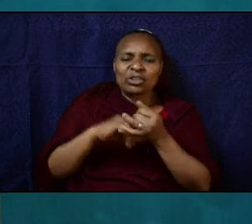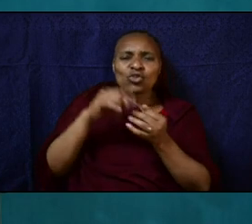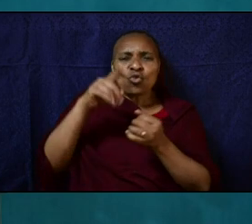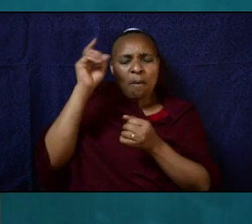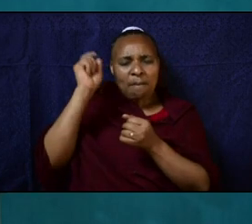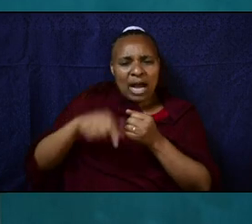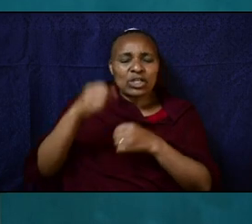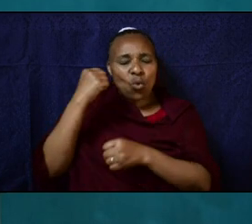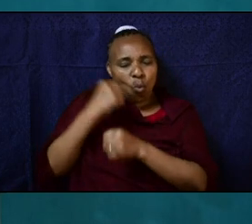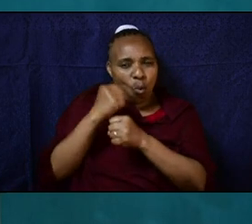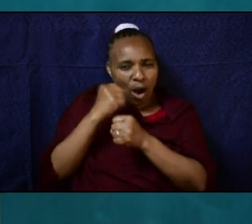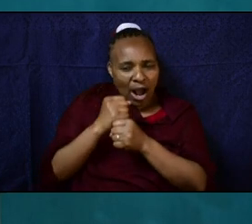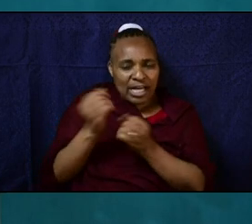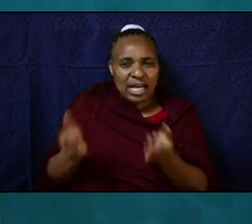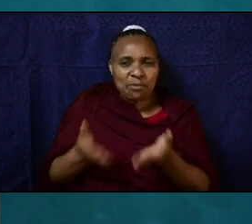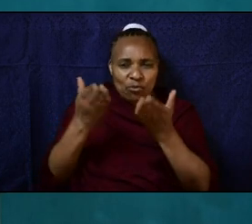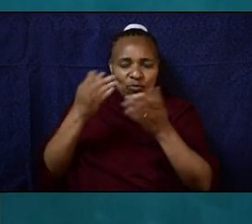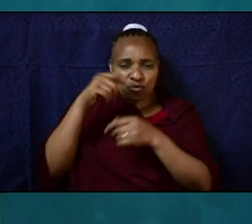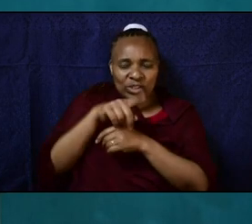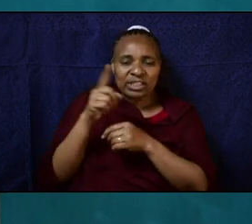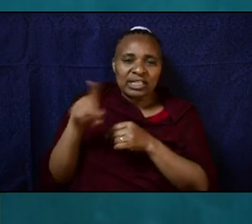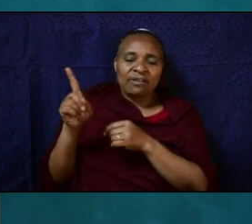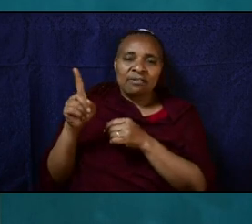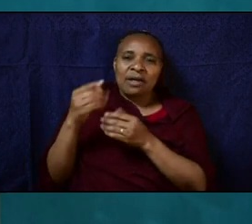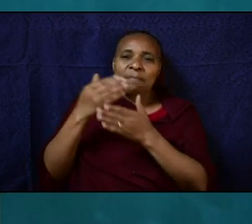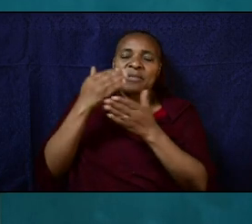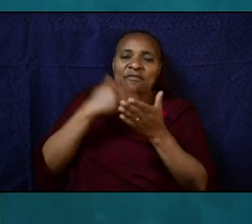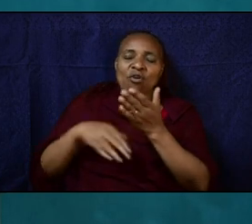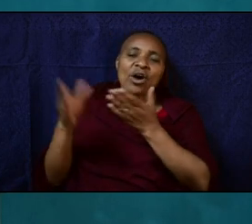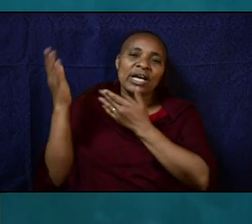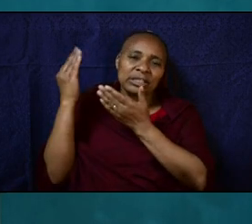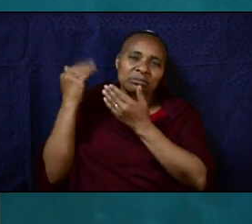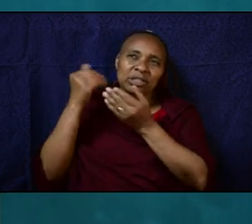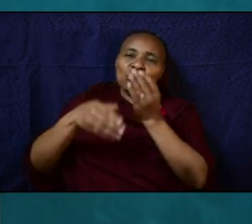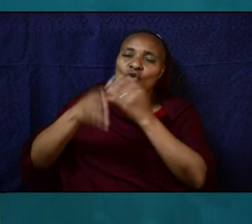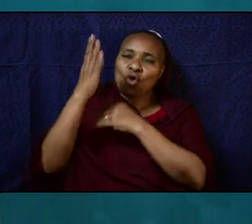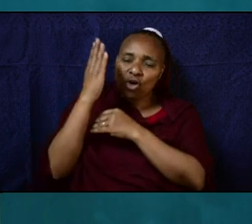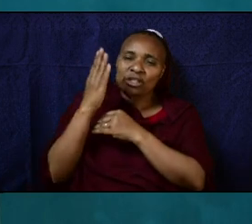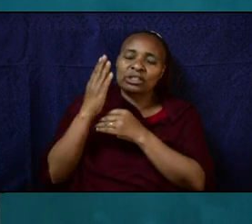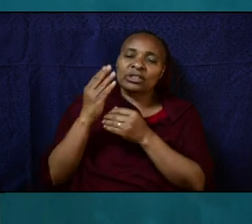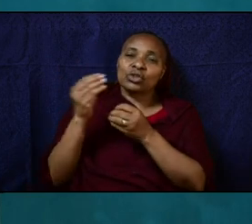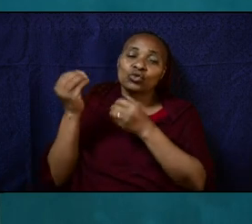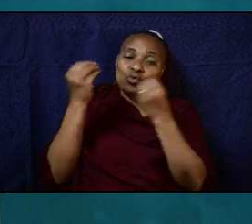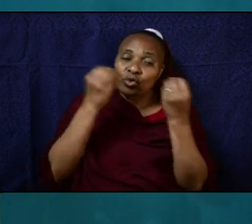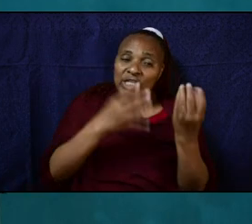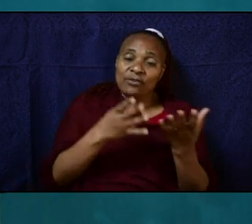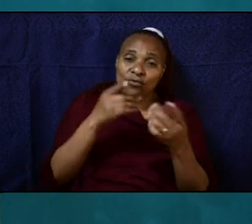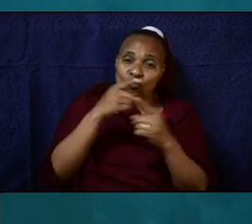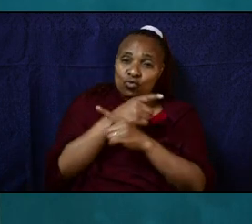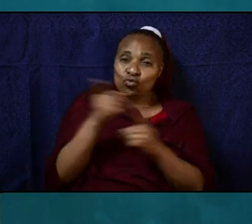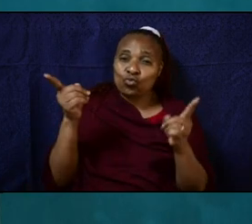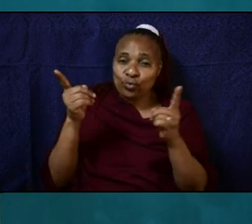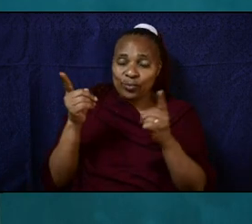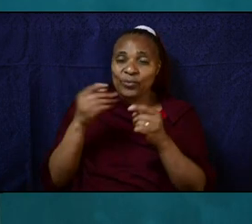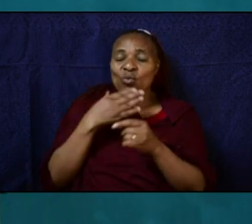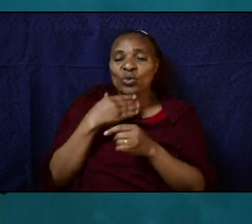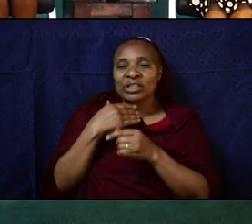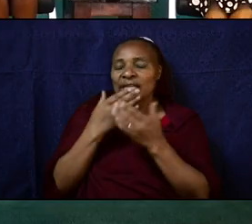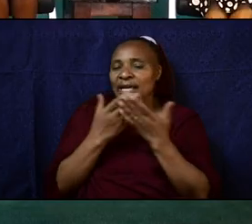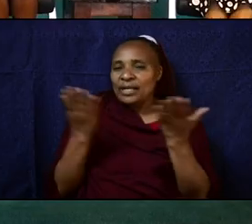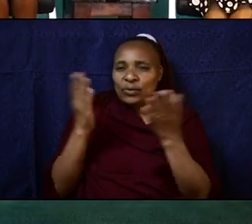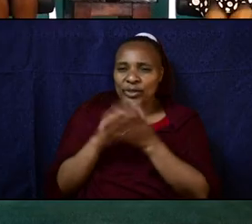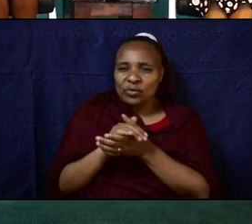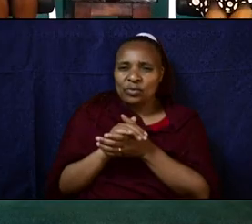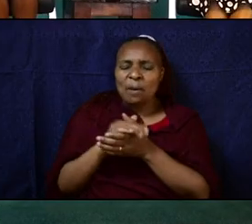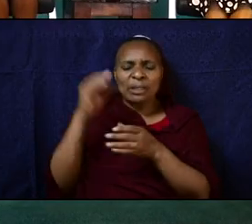actually have to work to improve yourself before you can expect God to bring anyone or whatever it is you want in your life. You have to put